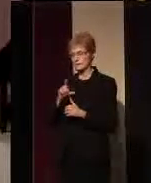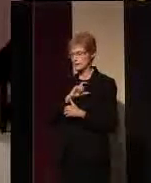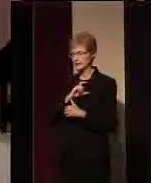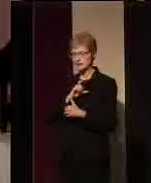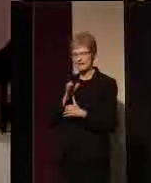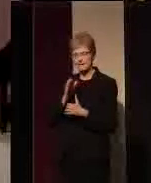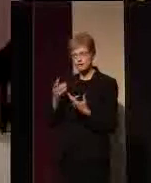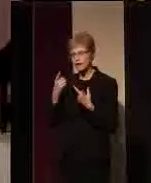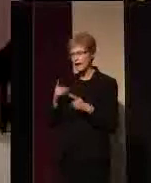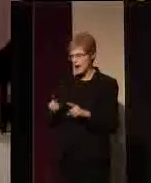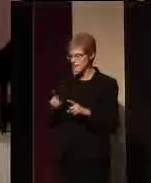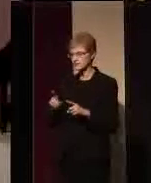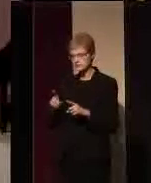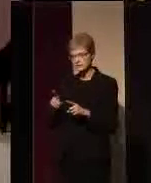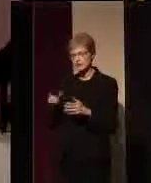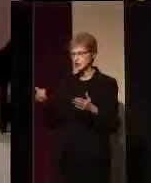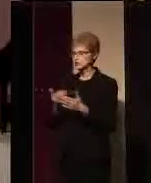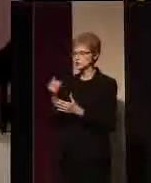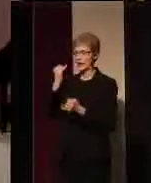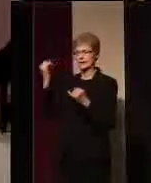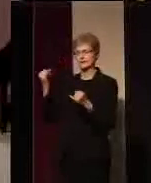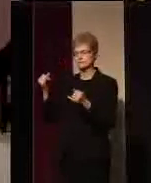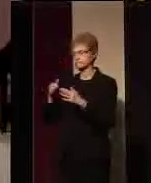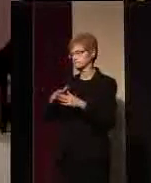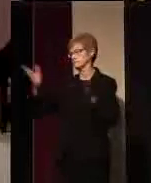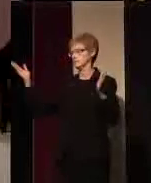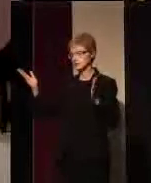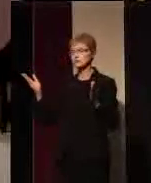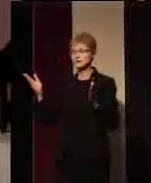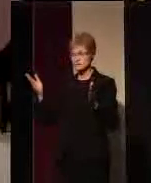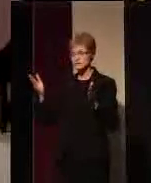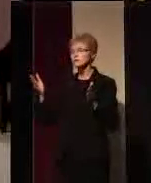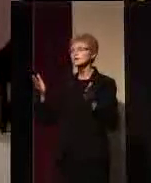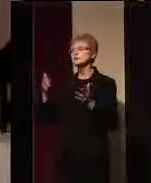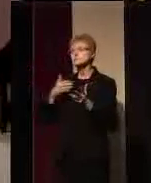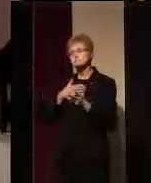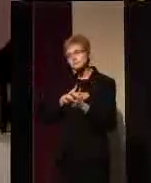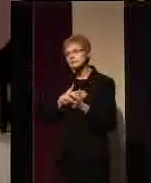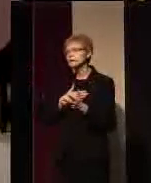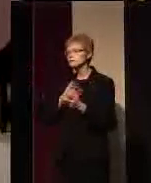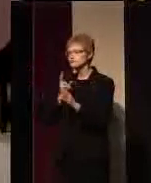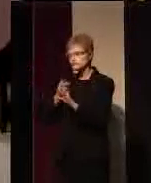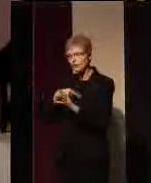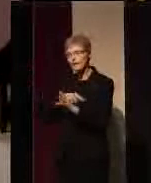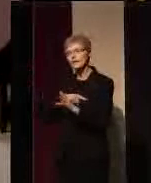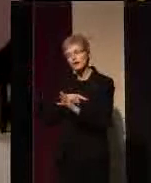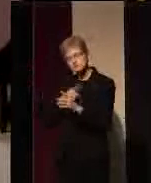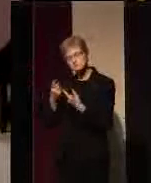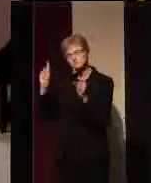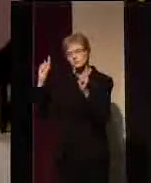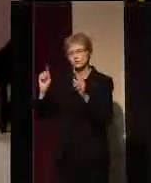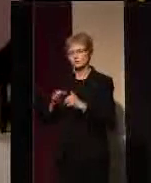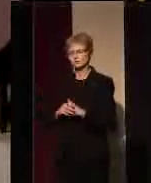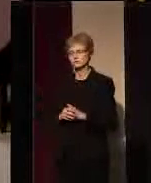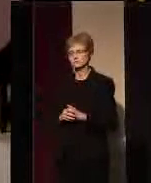do. I invite the community to be a part of us, and it works. I have to agree with that.